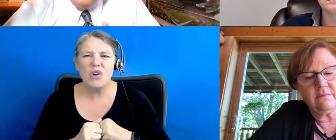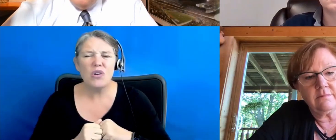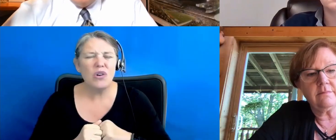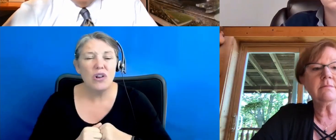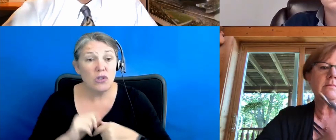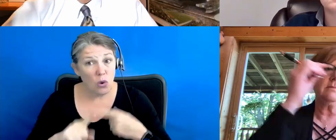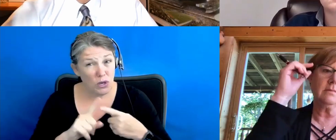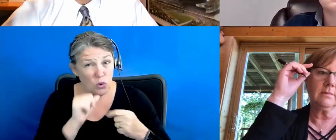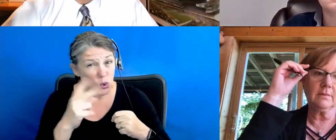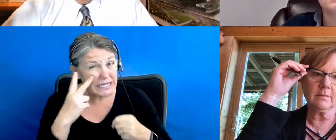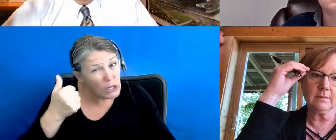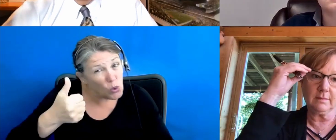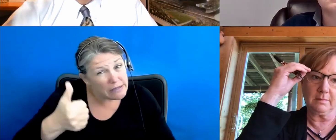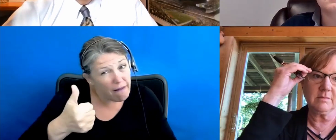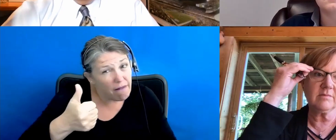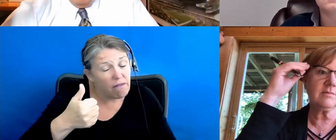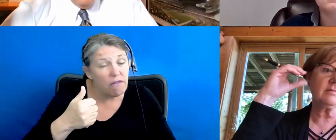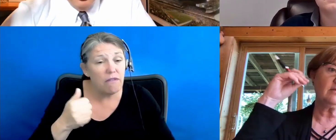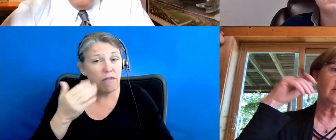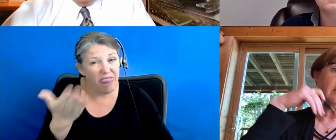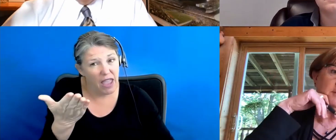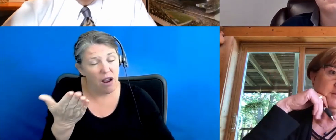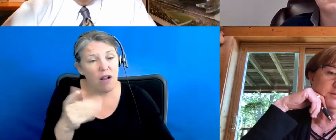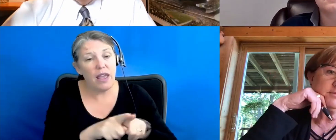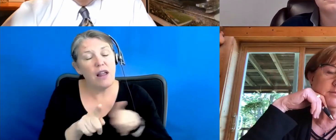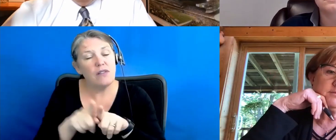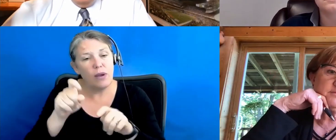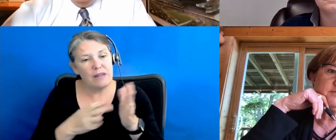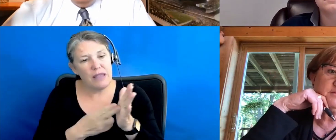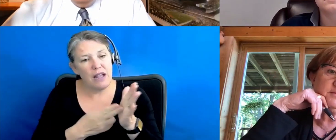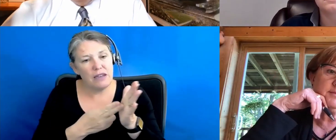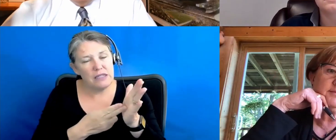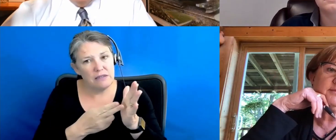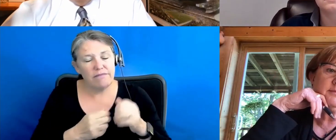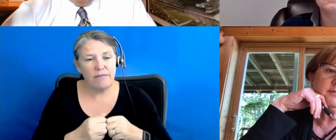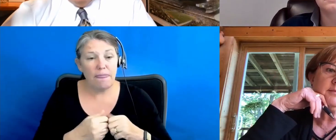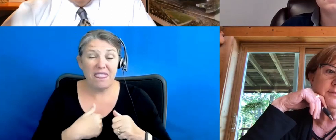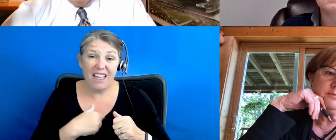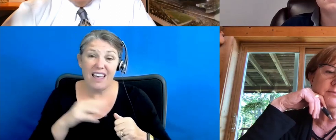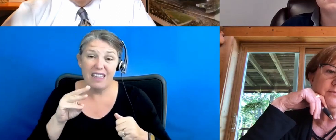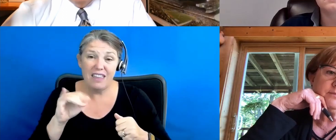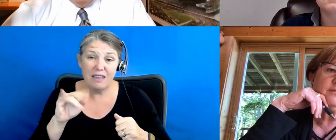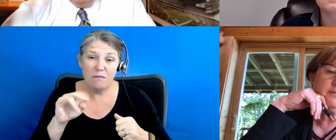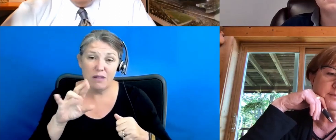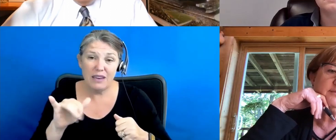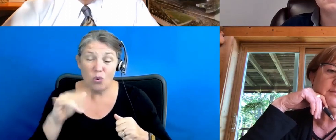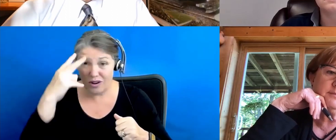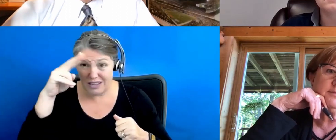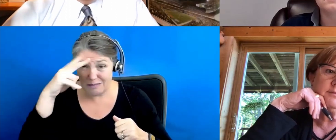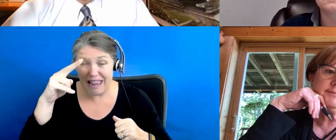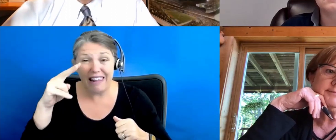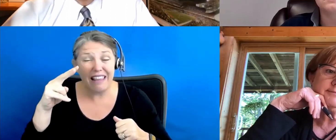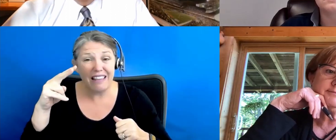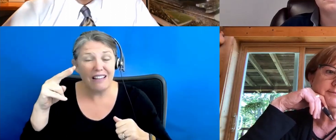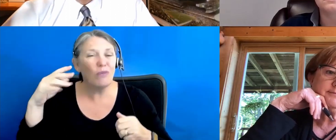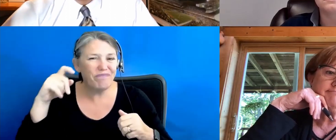didn't see yourself there, and also, I got to be honest, being a minority attorney, Hispanic attorney, I always felt